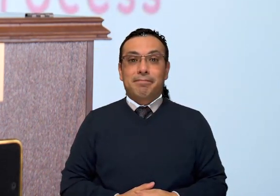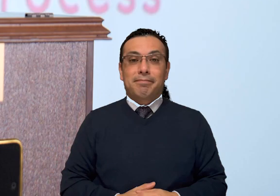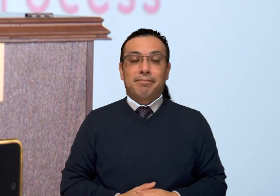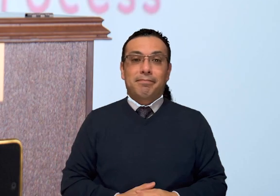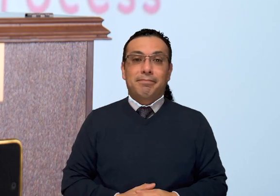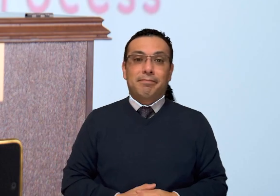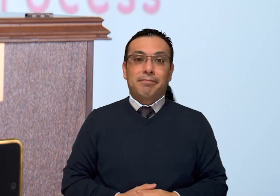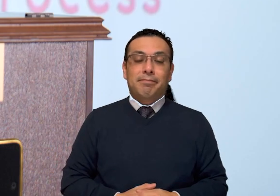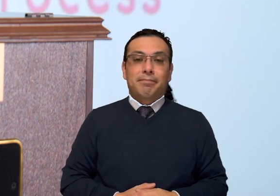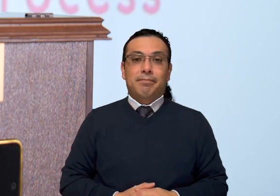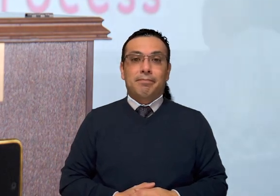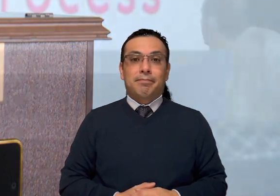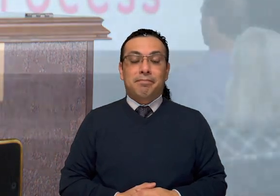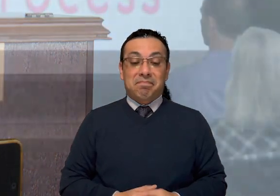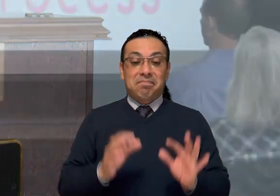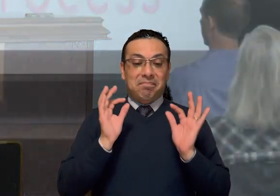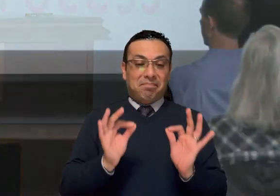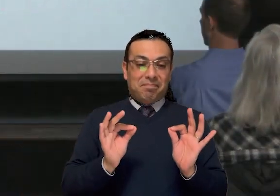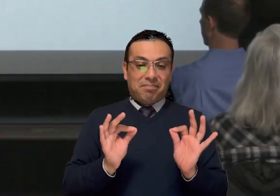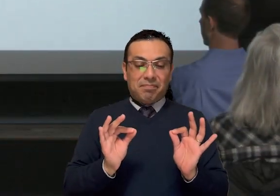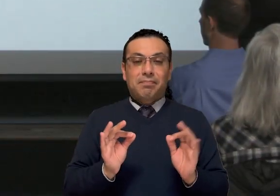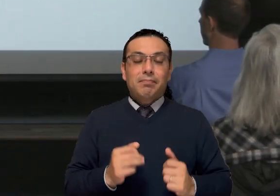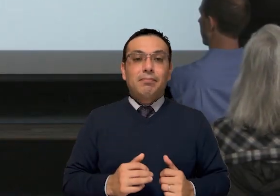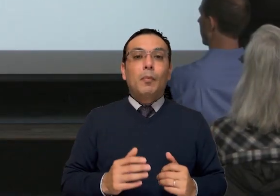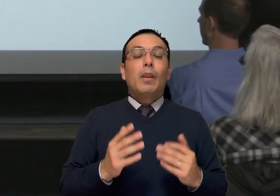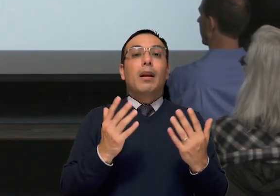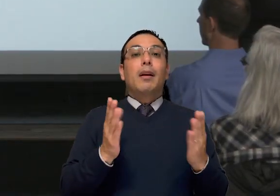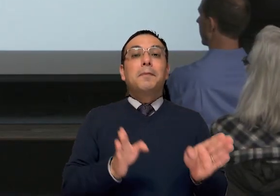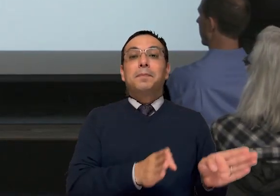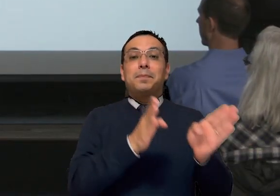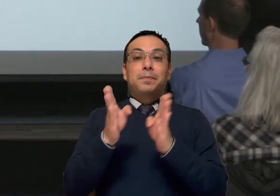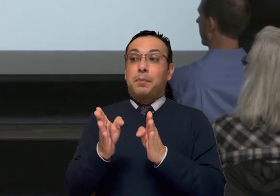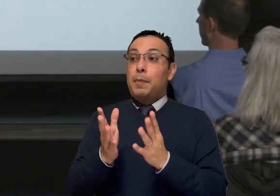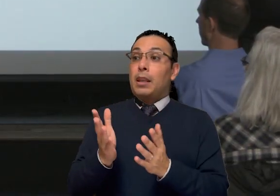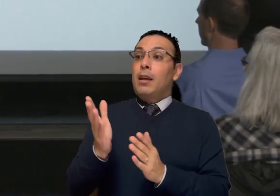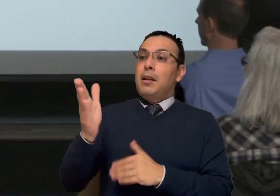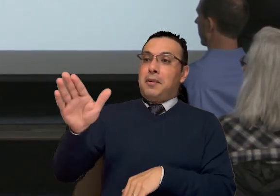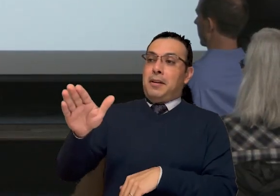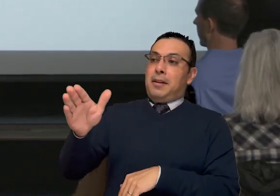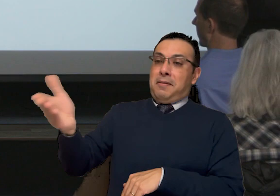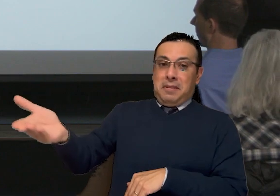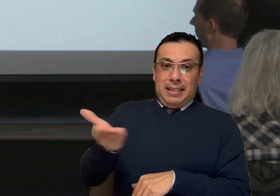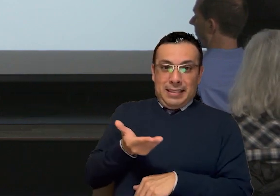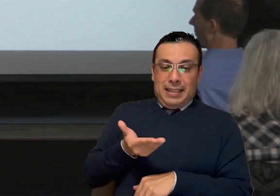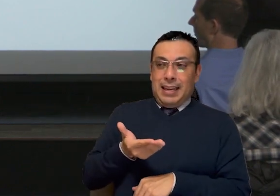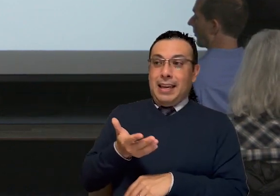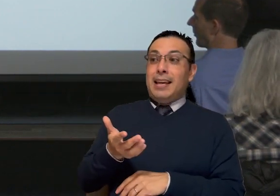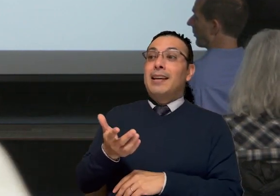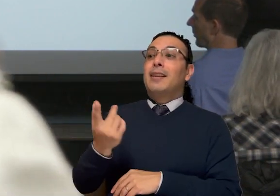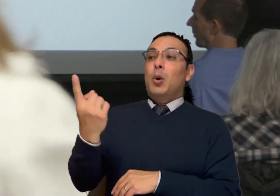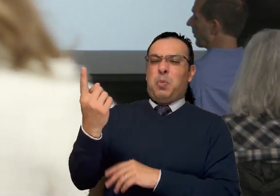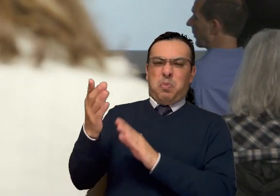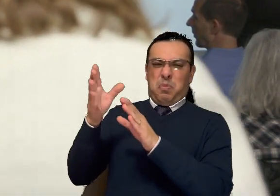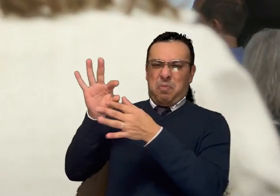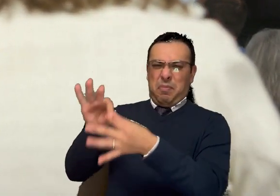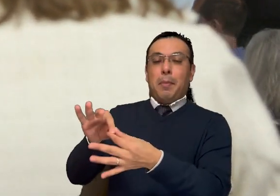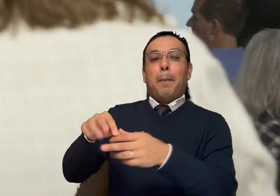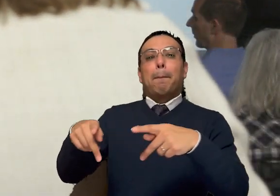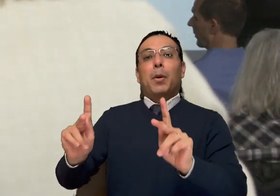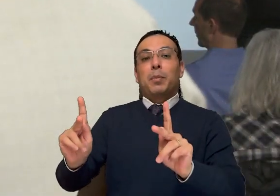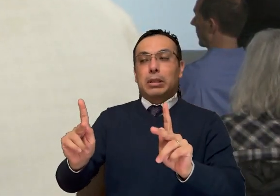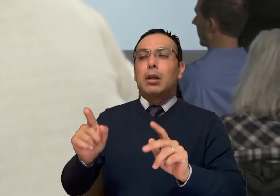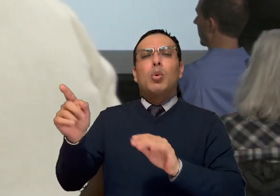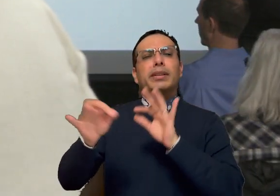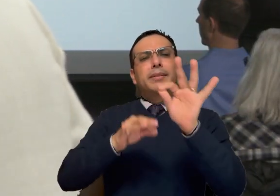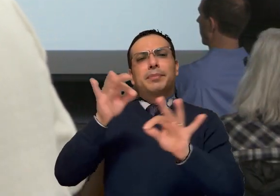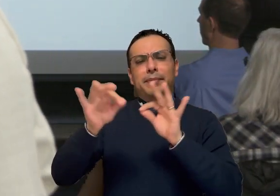Okay, so I want to take a few minutes and have another member of our team, our permitting team, come up and just share a bit about the permitting process. There's